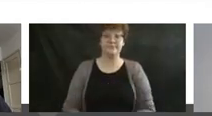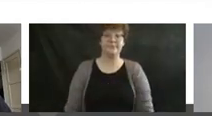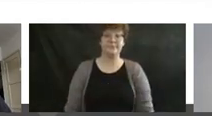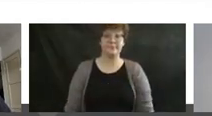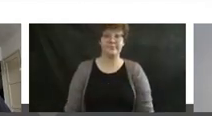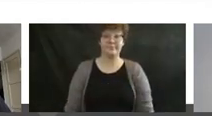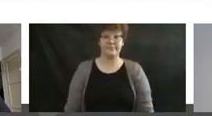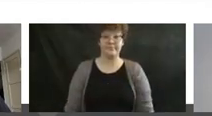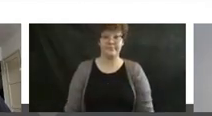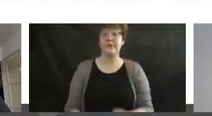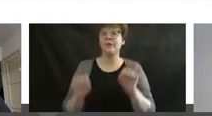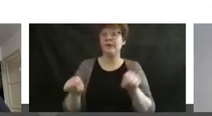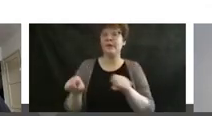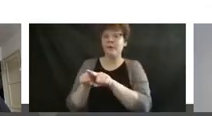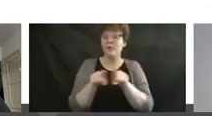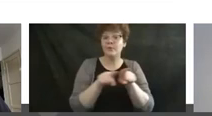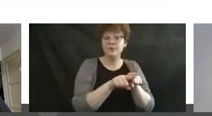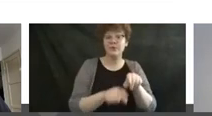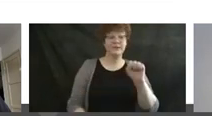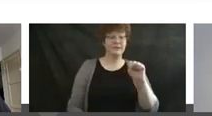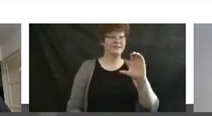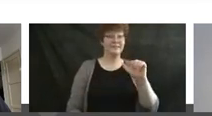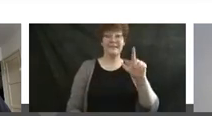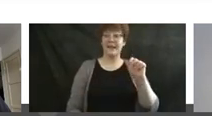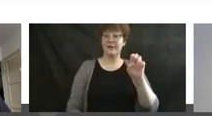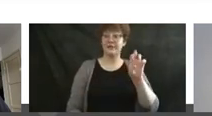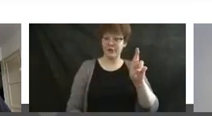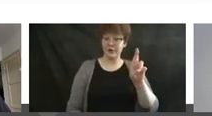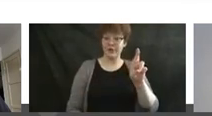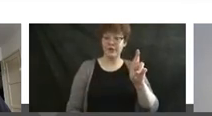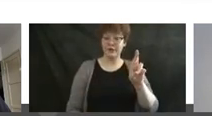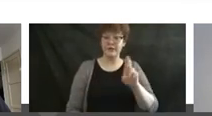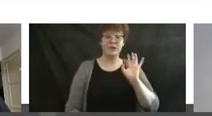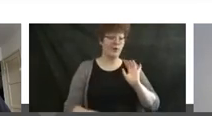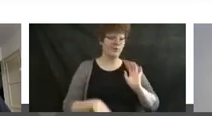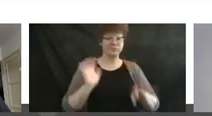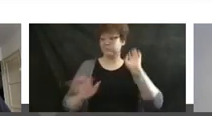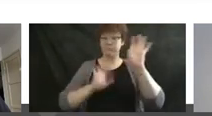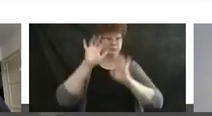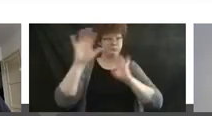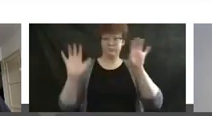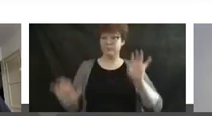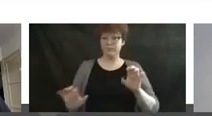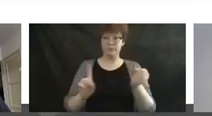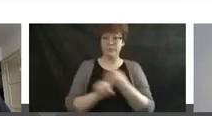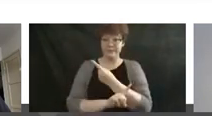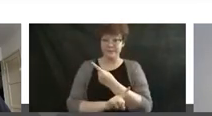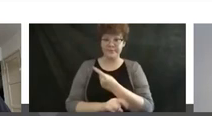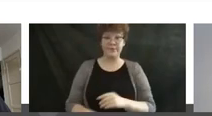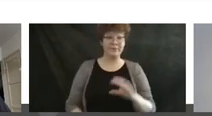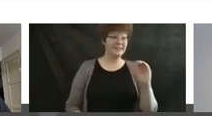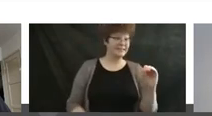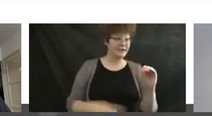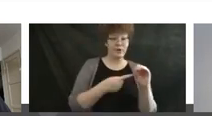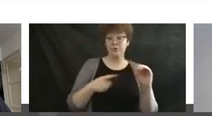You can also scatter, you know, you can randomize that from 0% to maybe